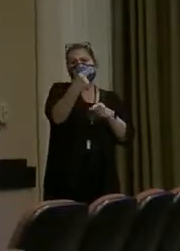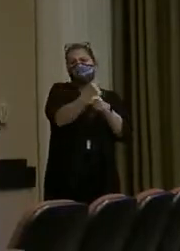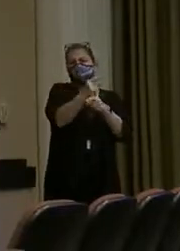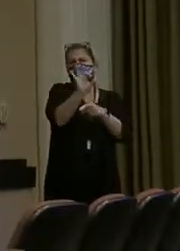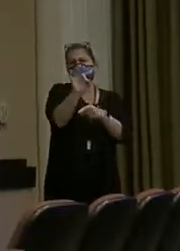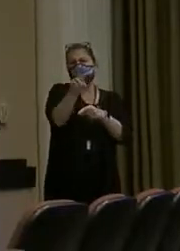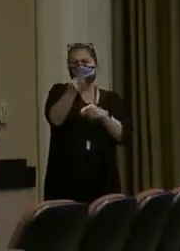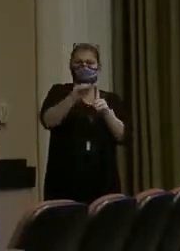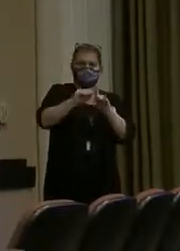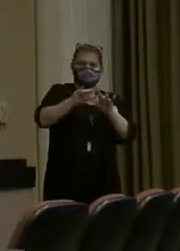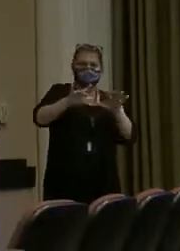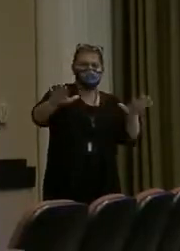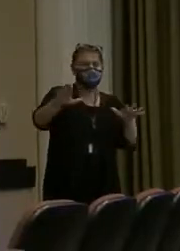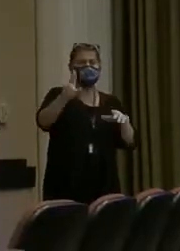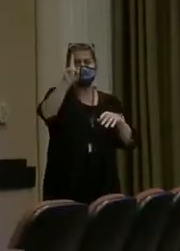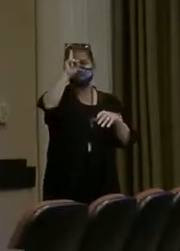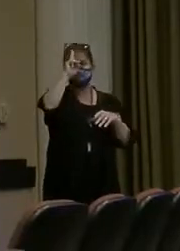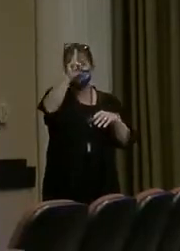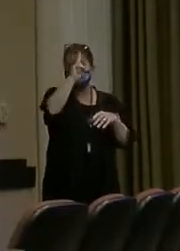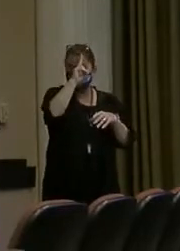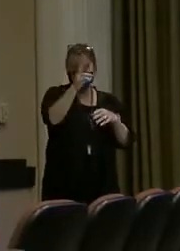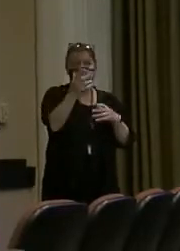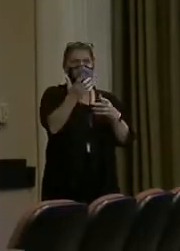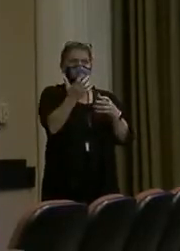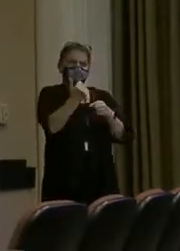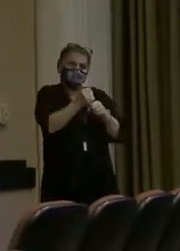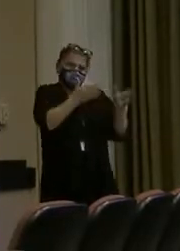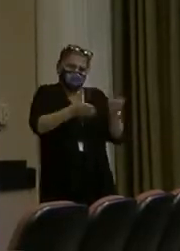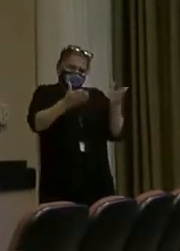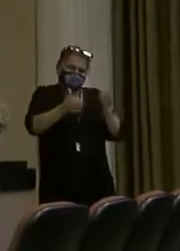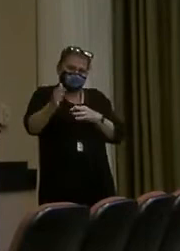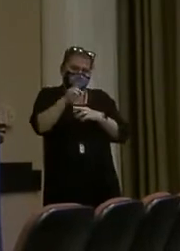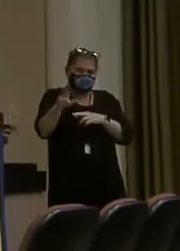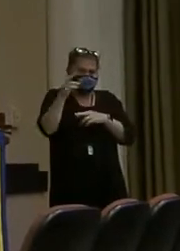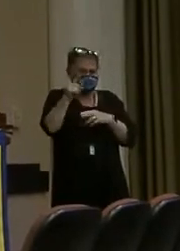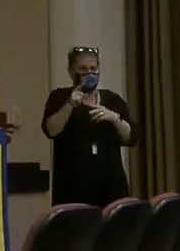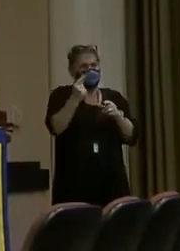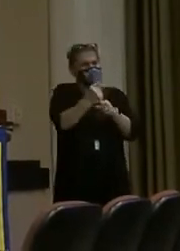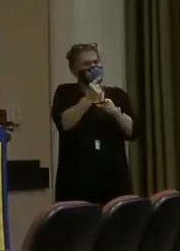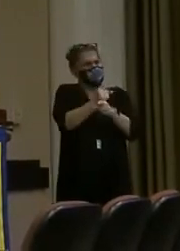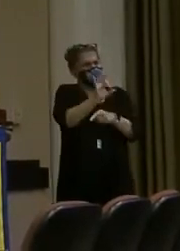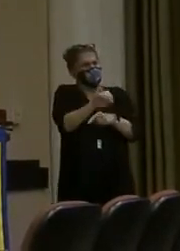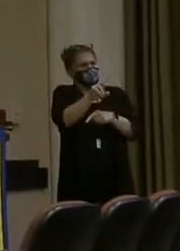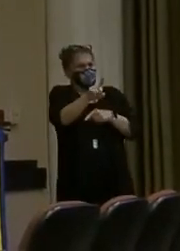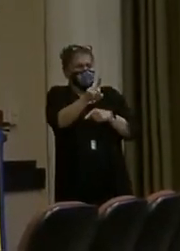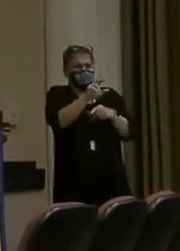time for dealing with that flu epidemic. And then came this lovely new